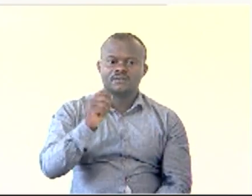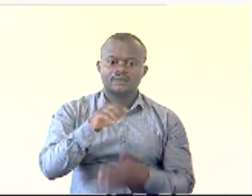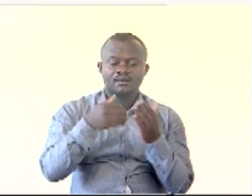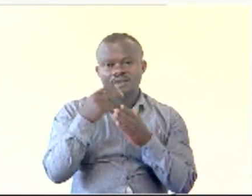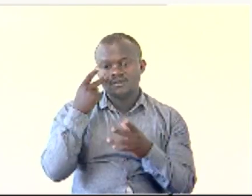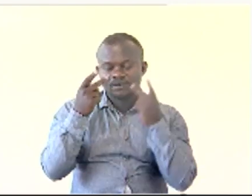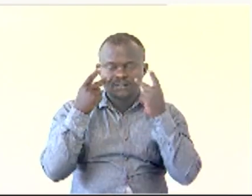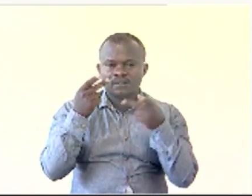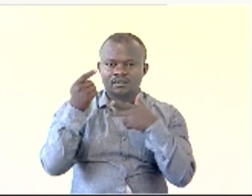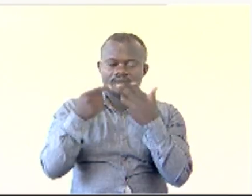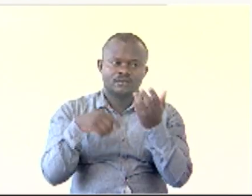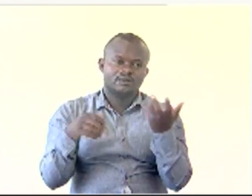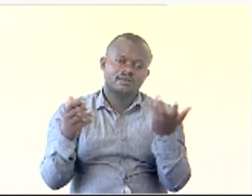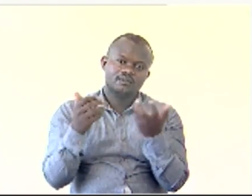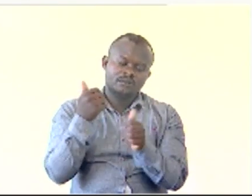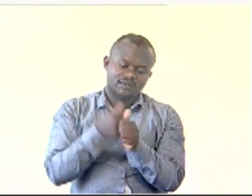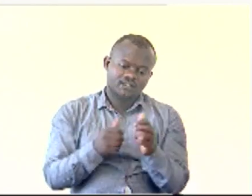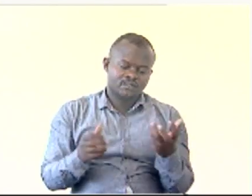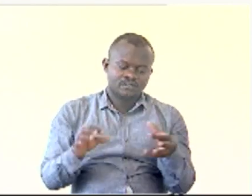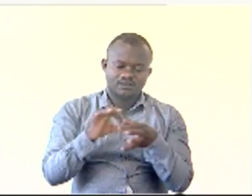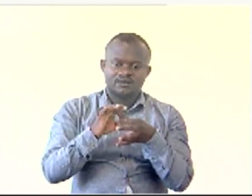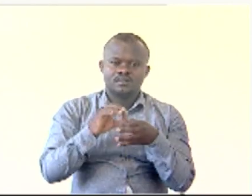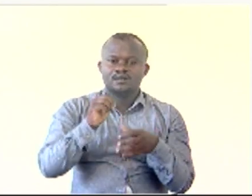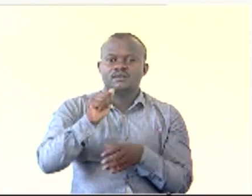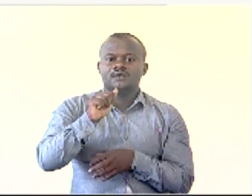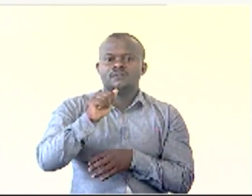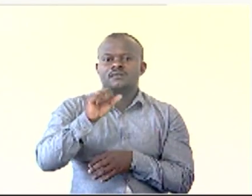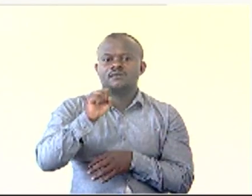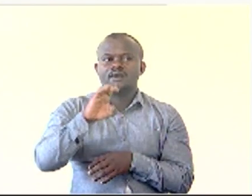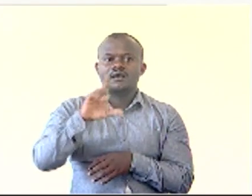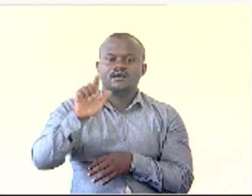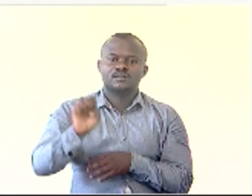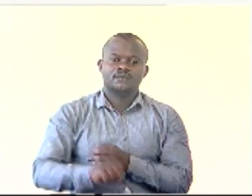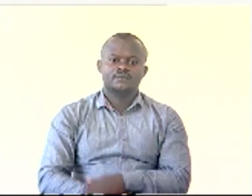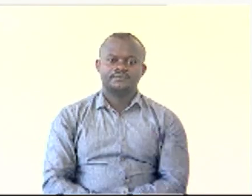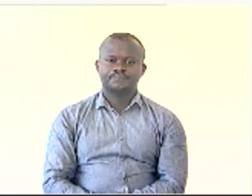here, which joins a bone to a muscle.